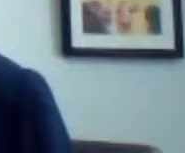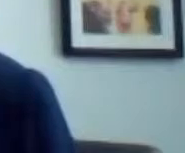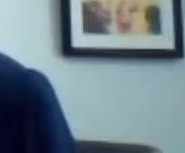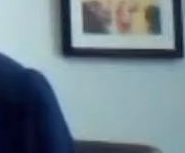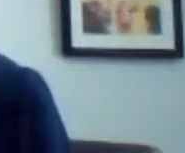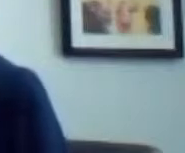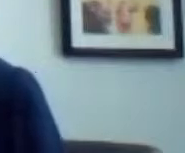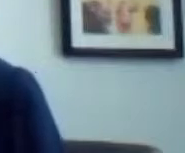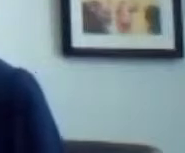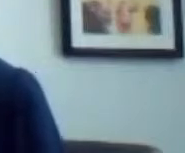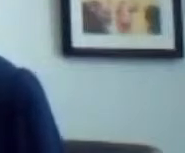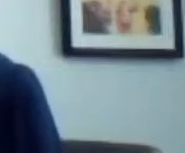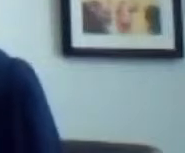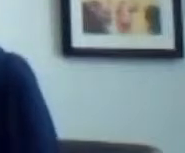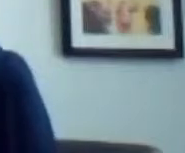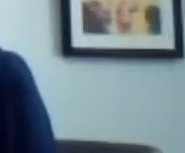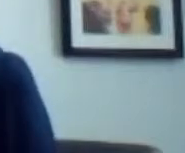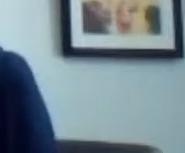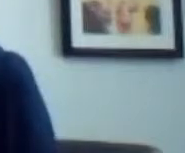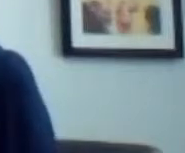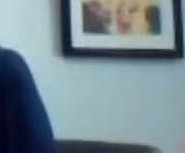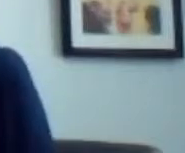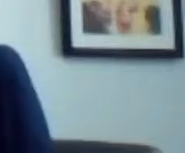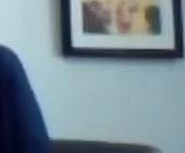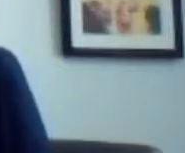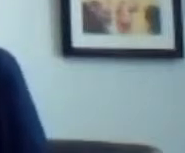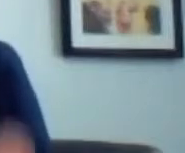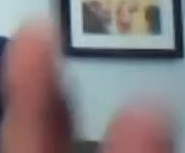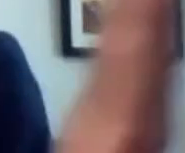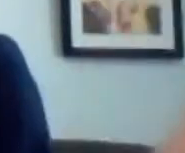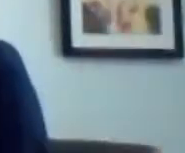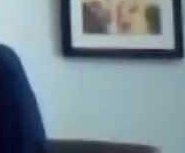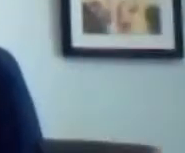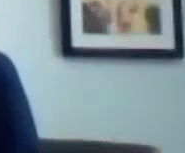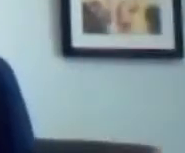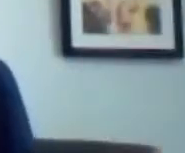connection to an employer, and